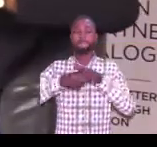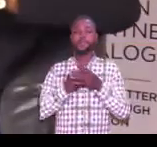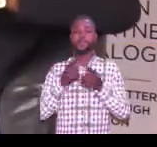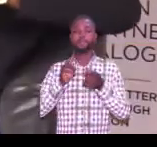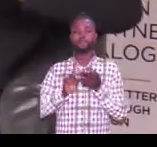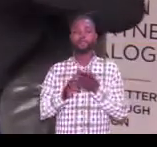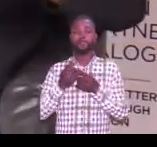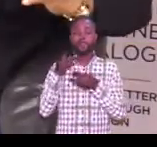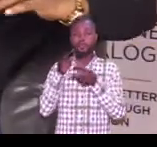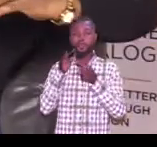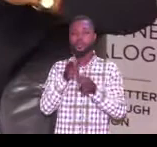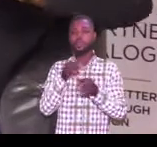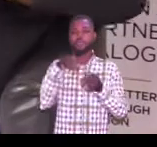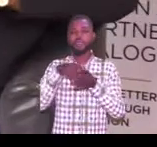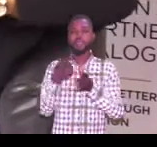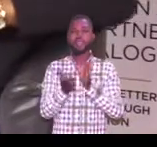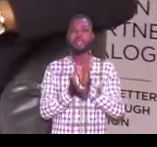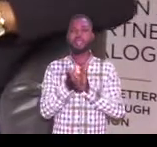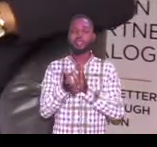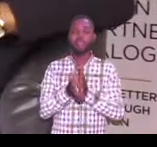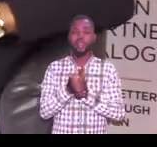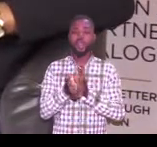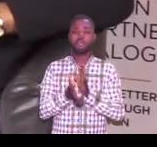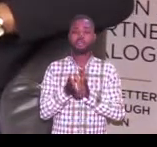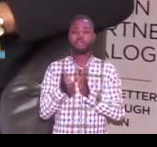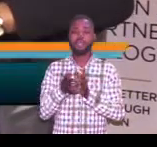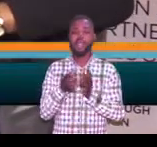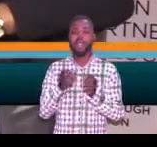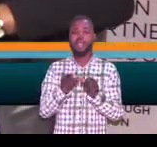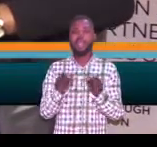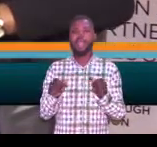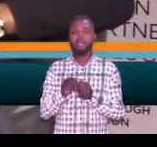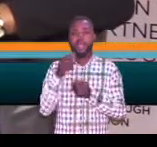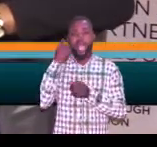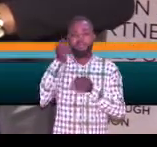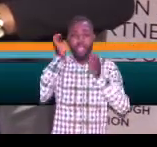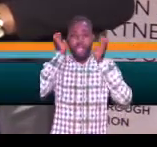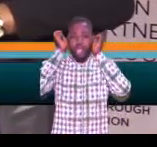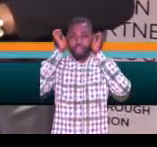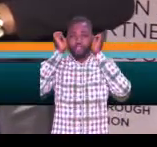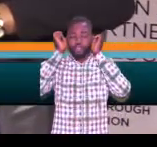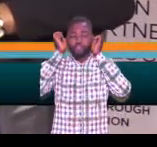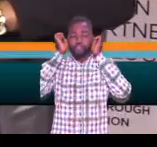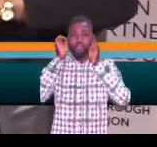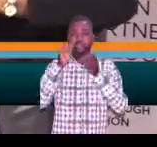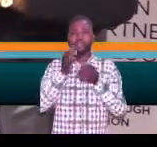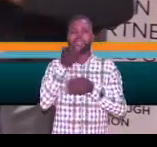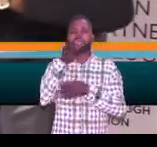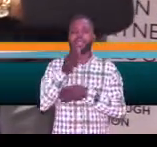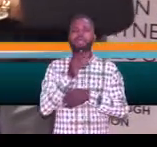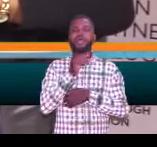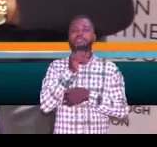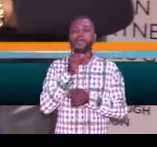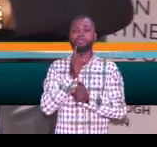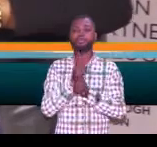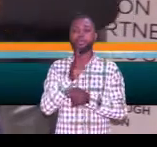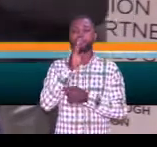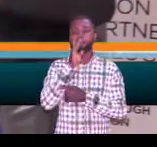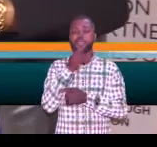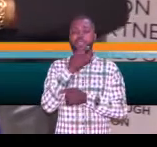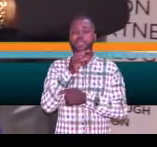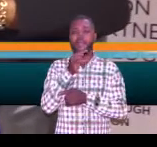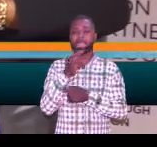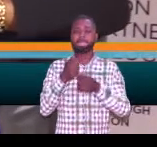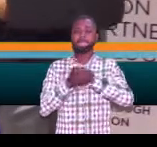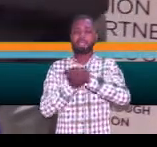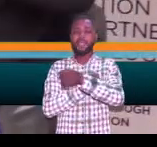to look in the technological aspect for education. That should not just be a